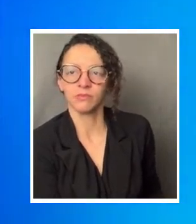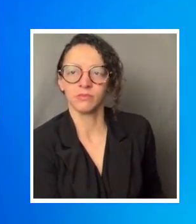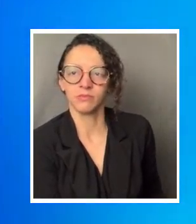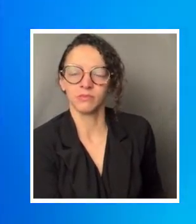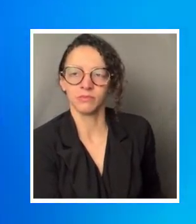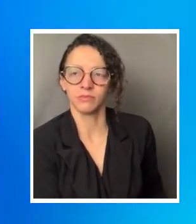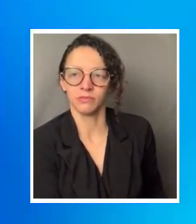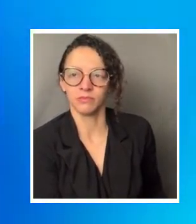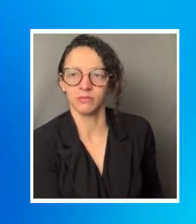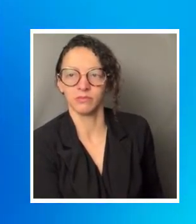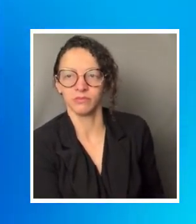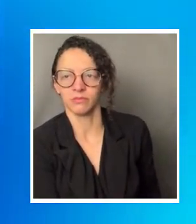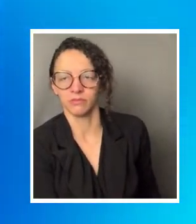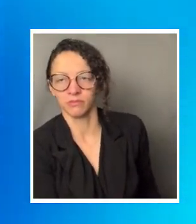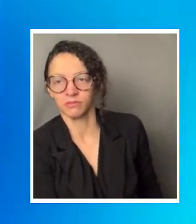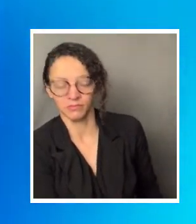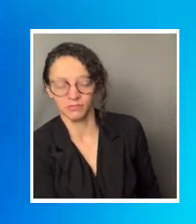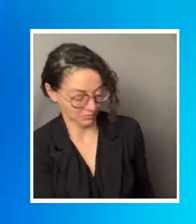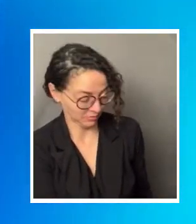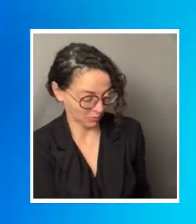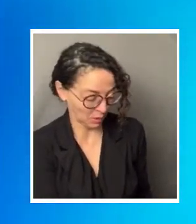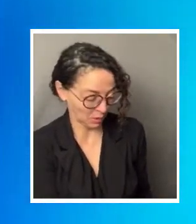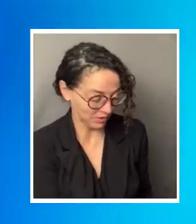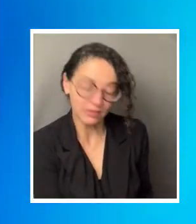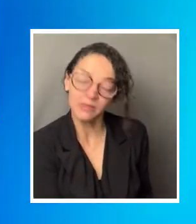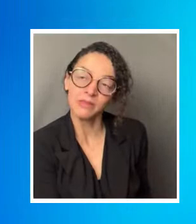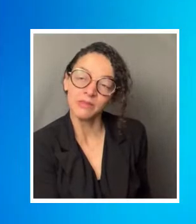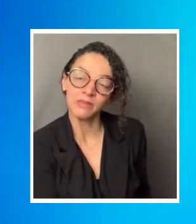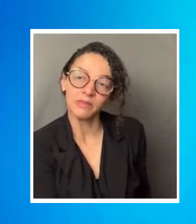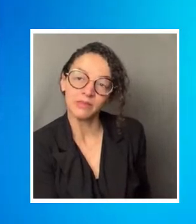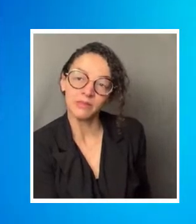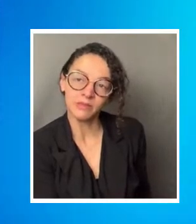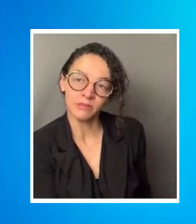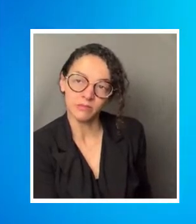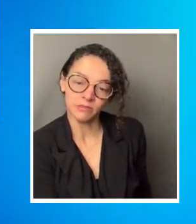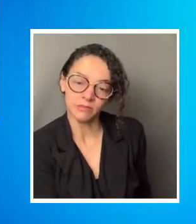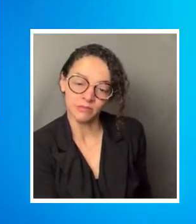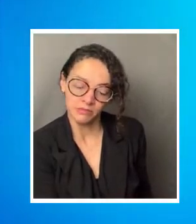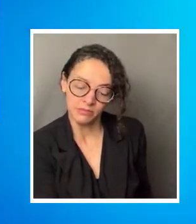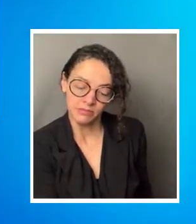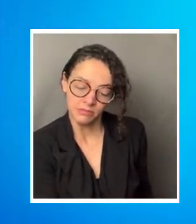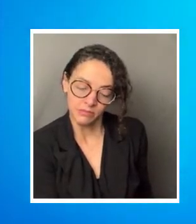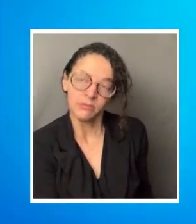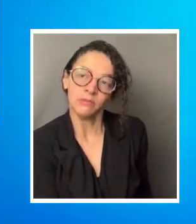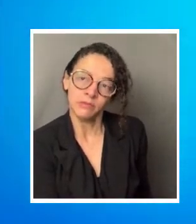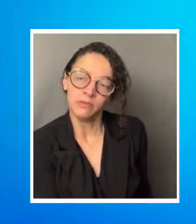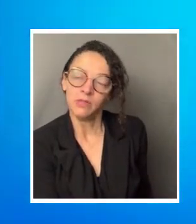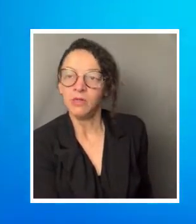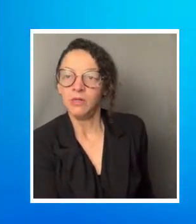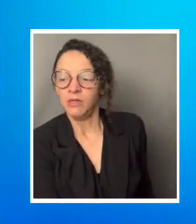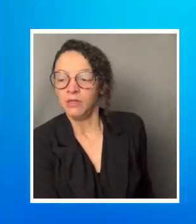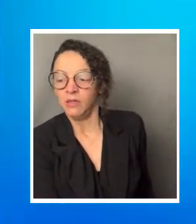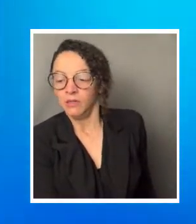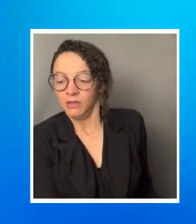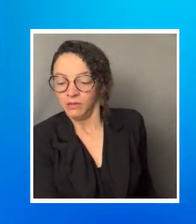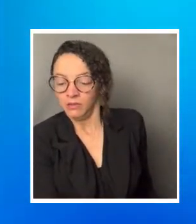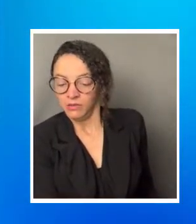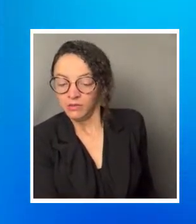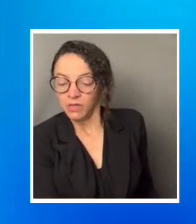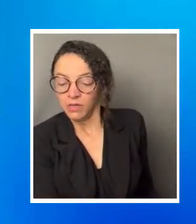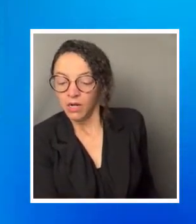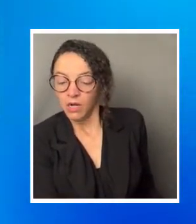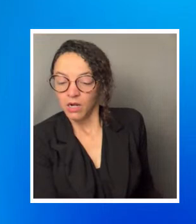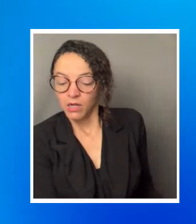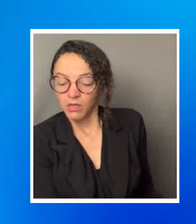do it ourselves, just like you're describing. So we overlap for a certain period of time. And I'll just give you some input. My brother's an ASL interpreter